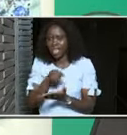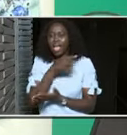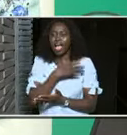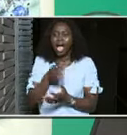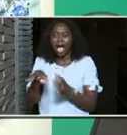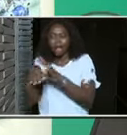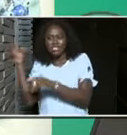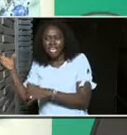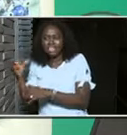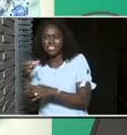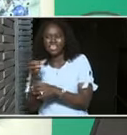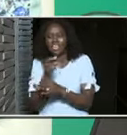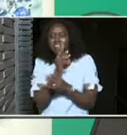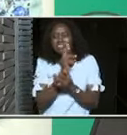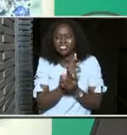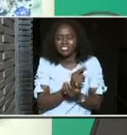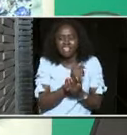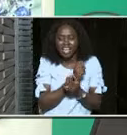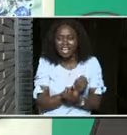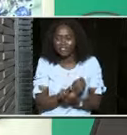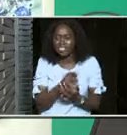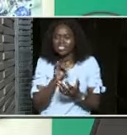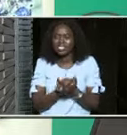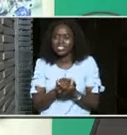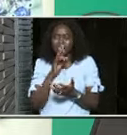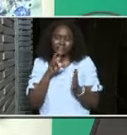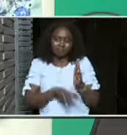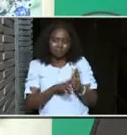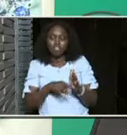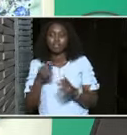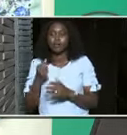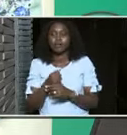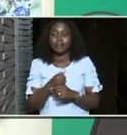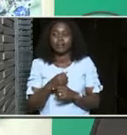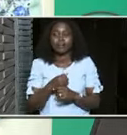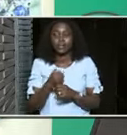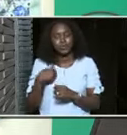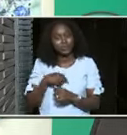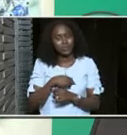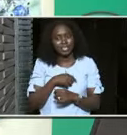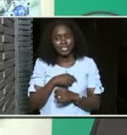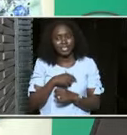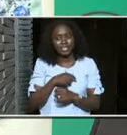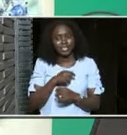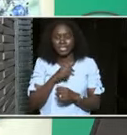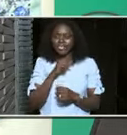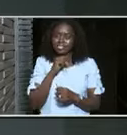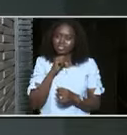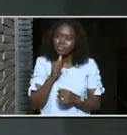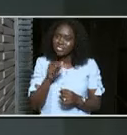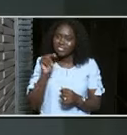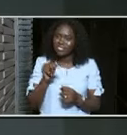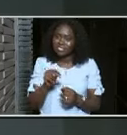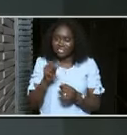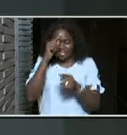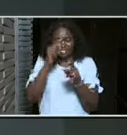external reserves that are at all-time low. And I'm looking around, we're not necessarily, like we agreed, productive.